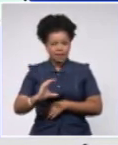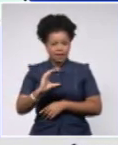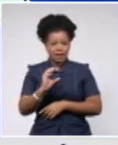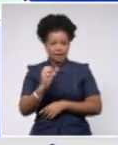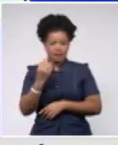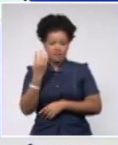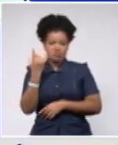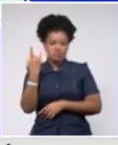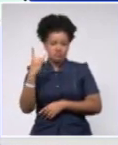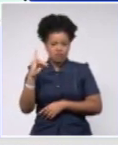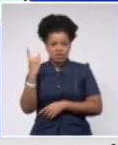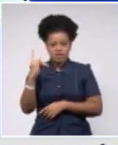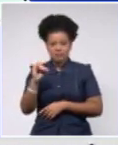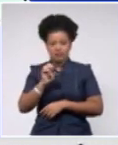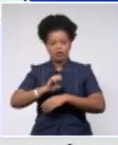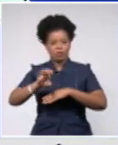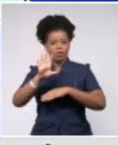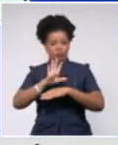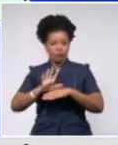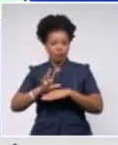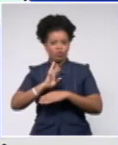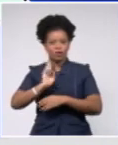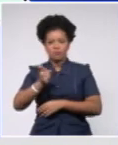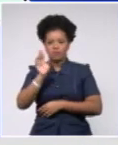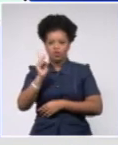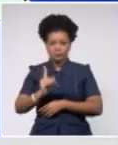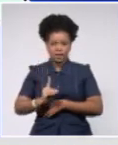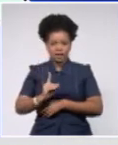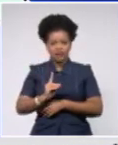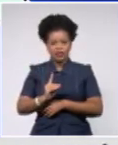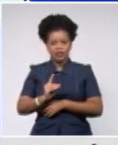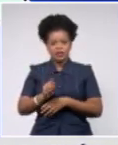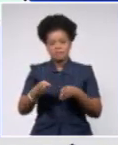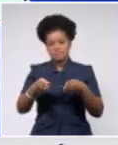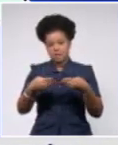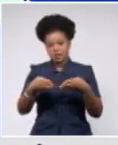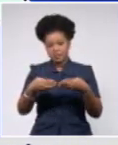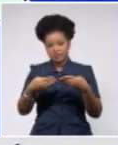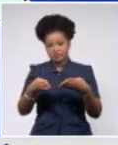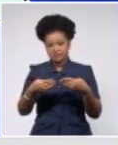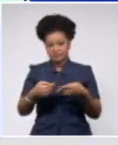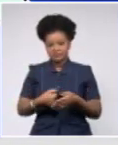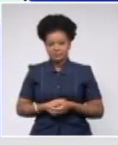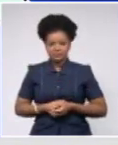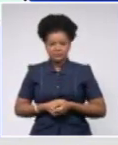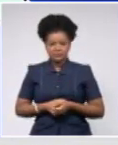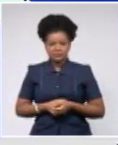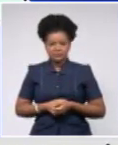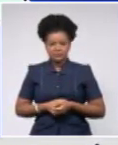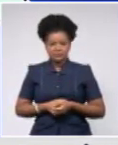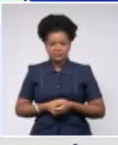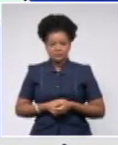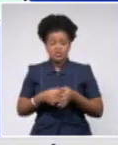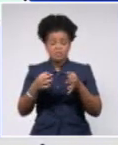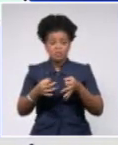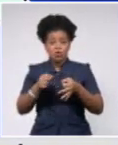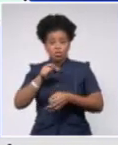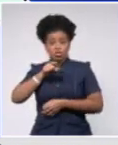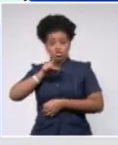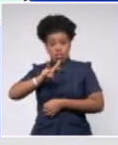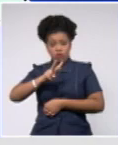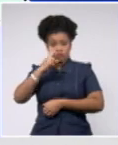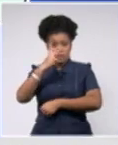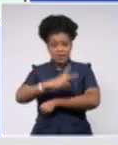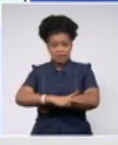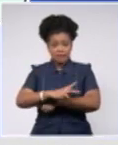cases. Cuba occupies 20th place on the list. Regarding mortality rates,